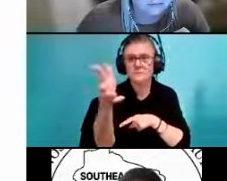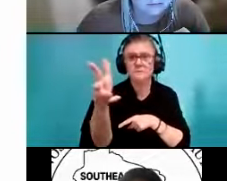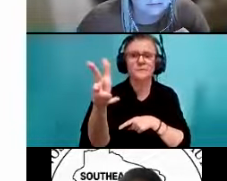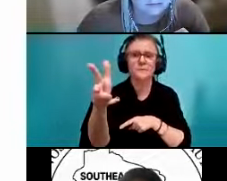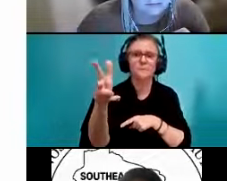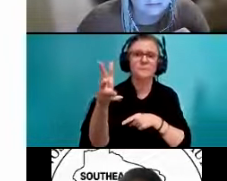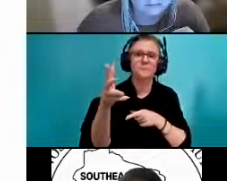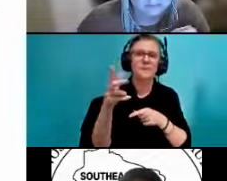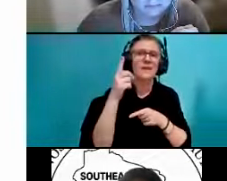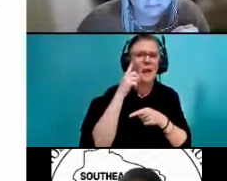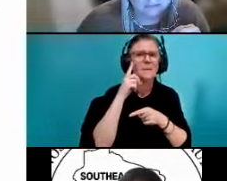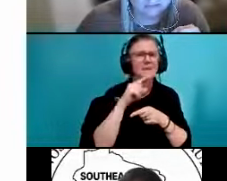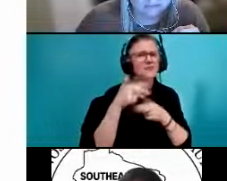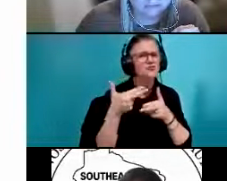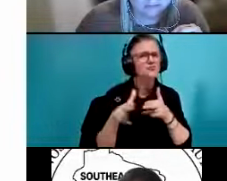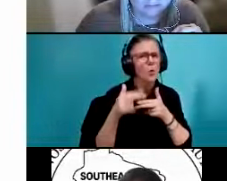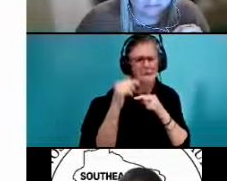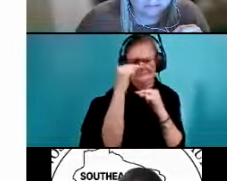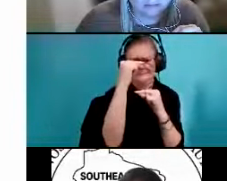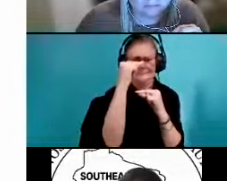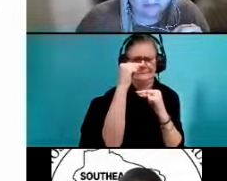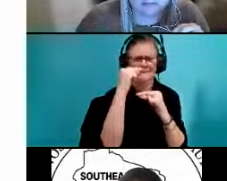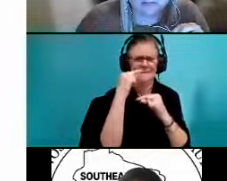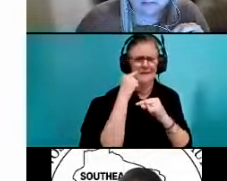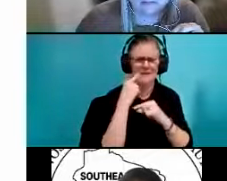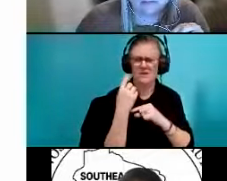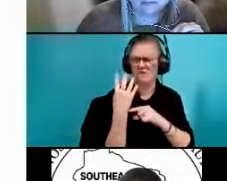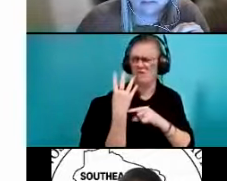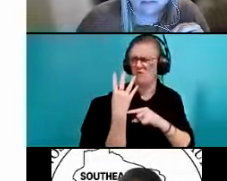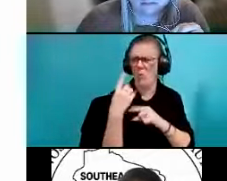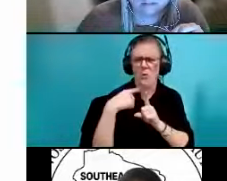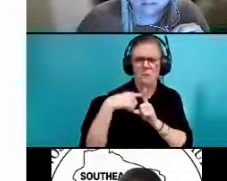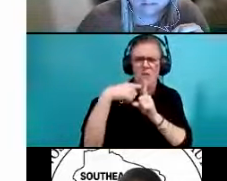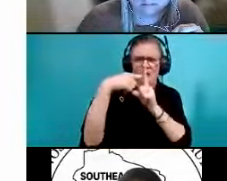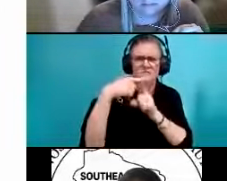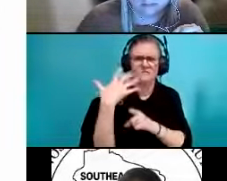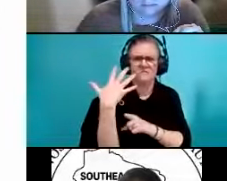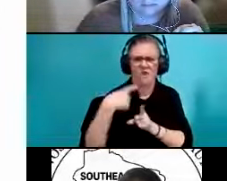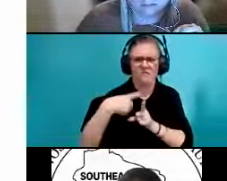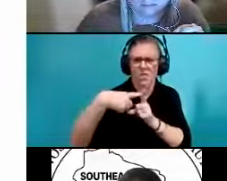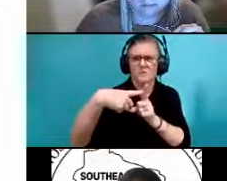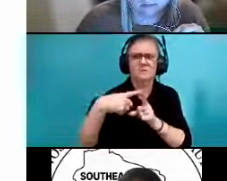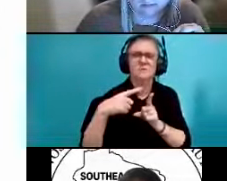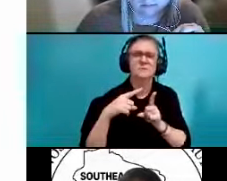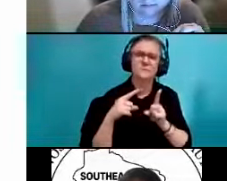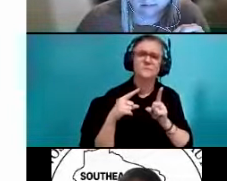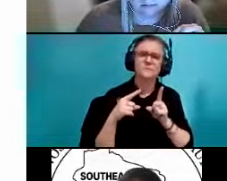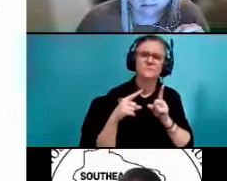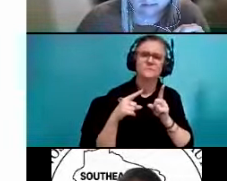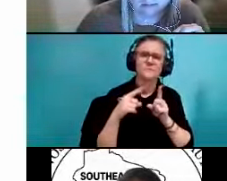it is a relatively short stretch. I think it's maybe 4-ish blocks, 5-ish blocks at most there, if I'm counting